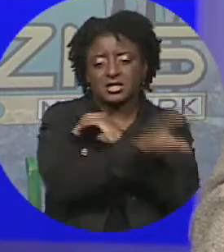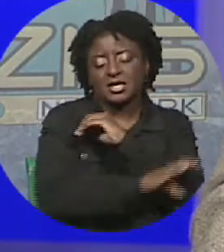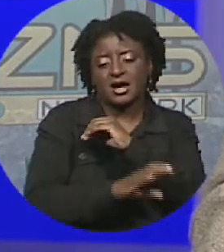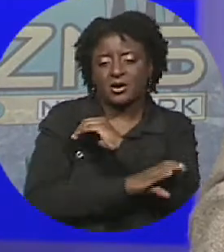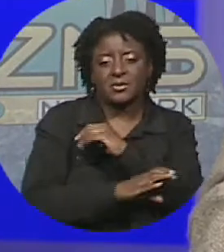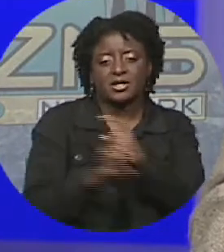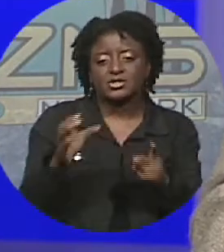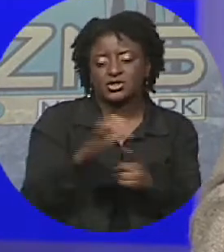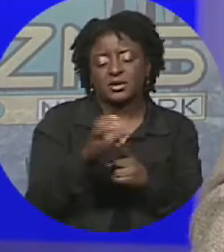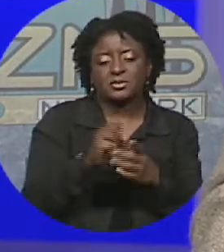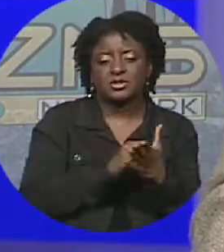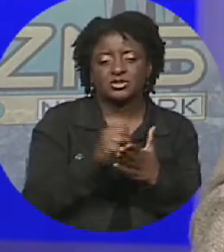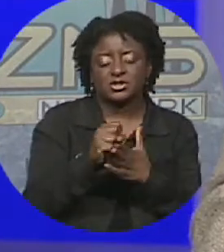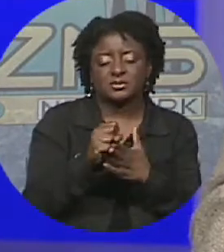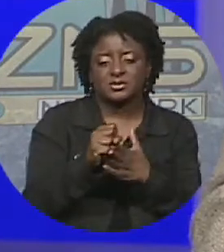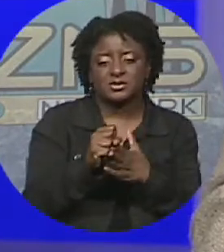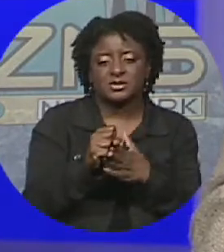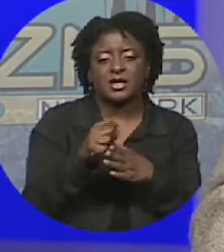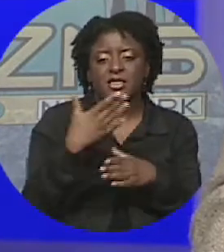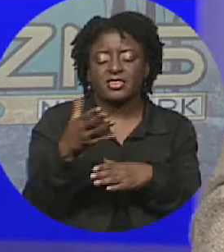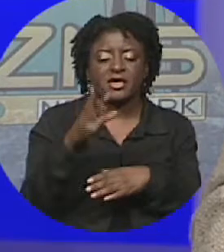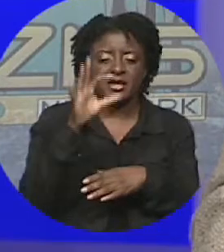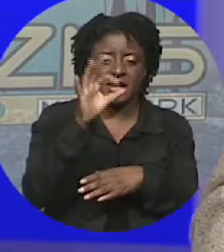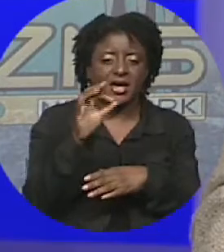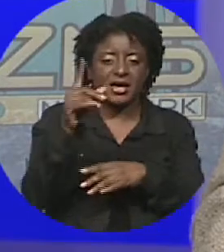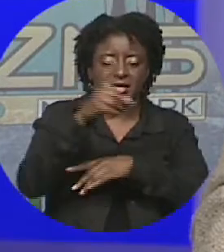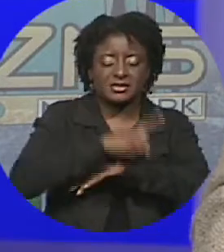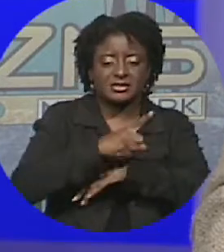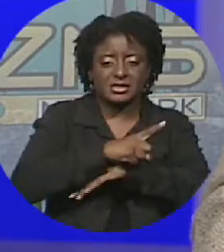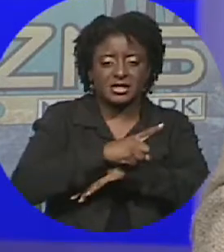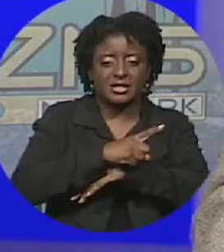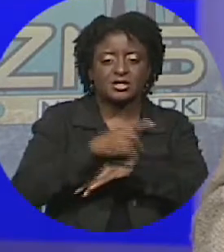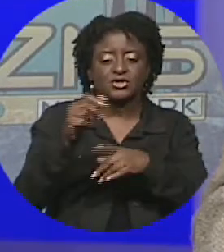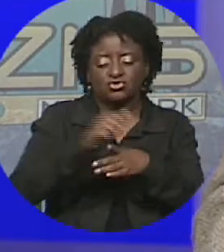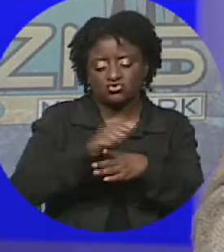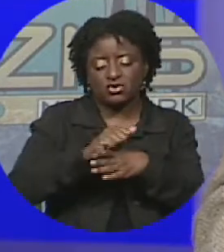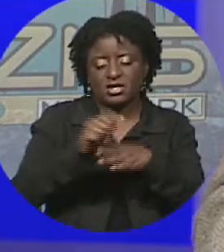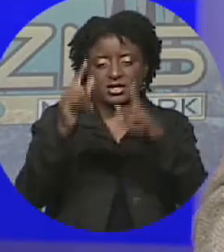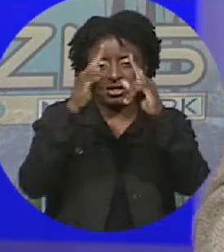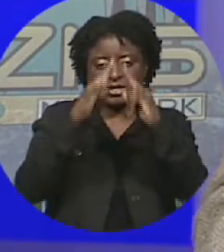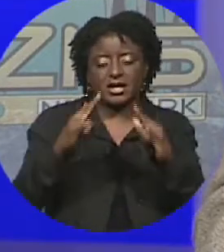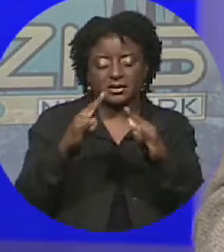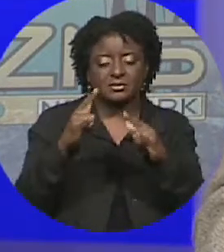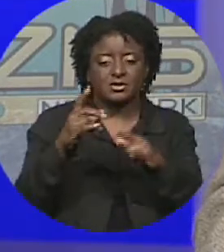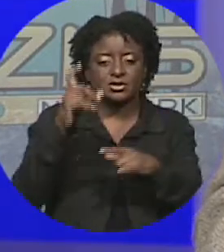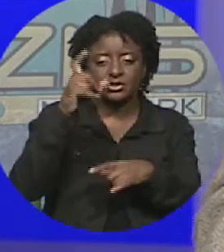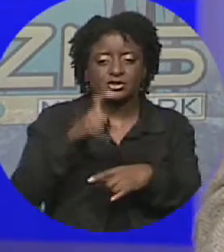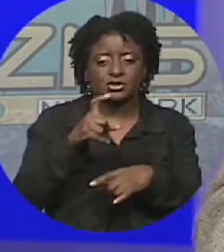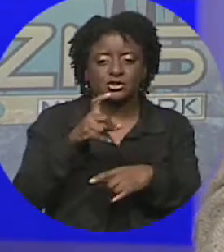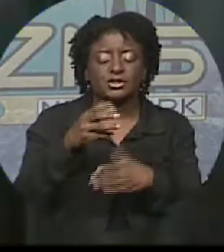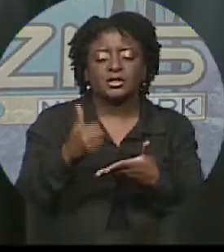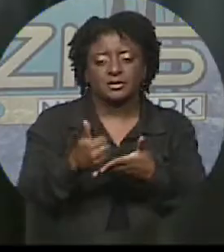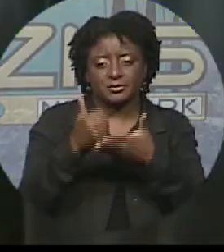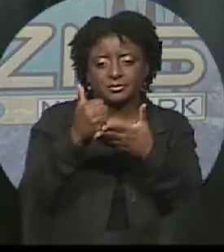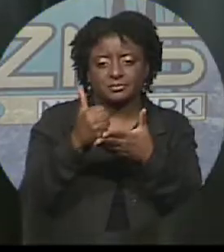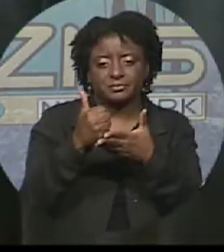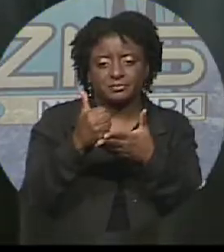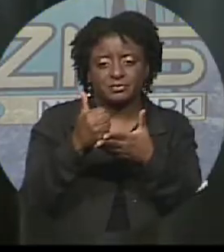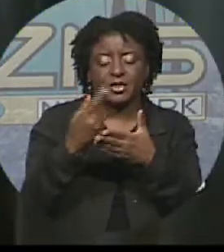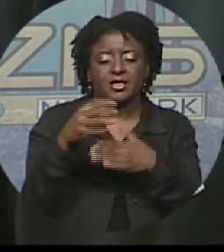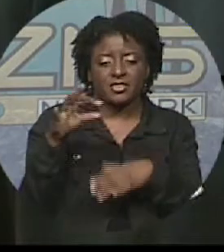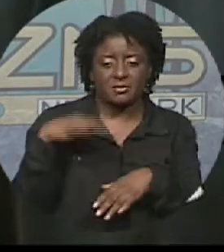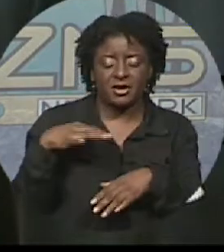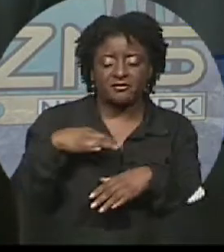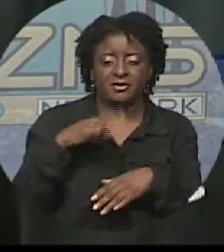Virgin Islands, and their 9-day training camp at Colorado State University should pay huge dividends. The benefit of being